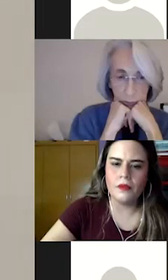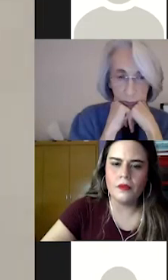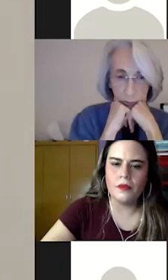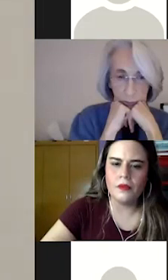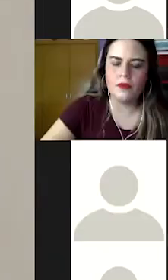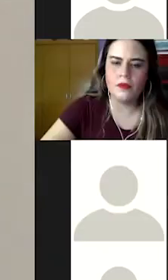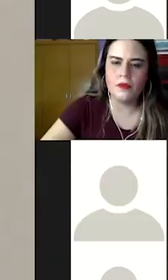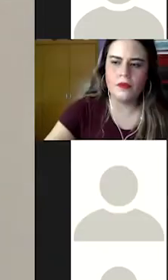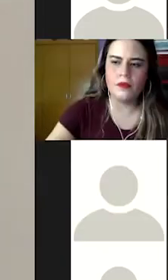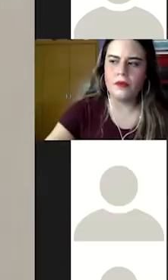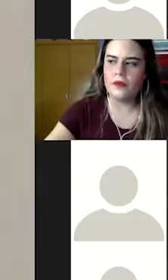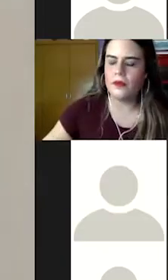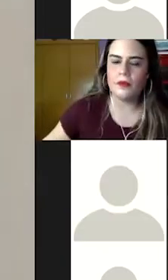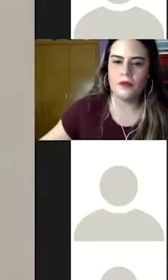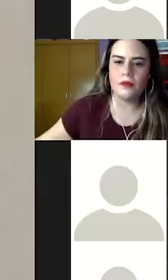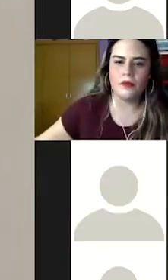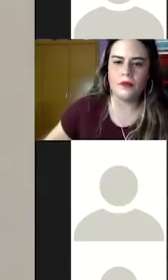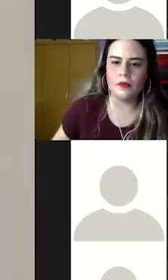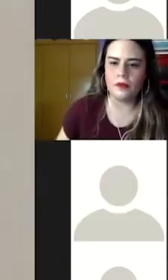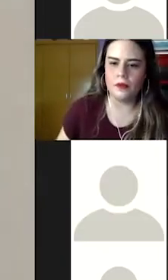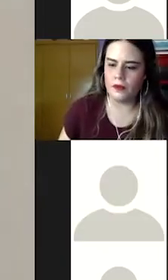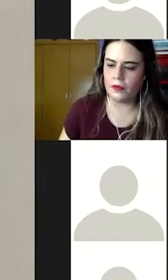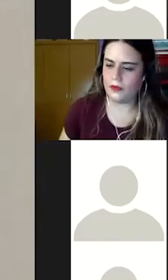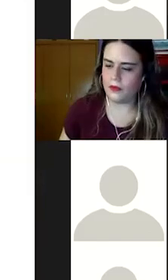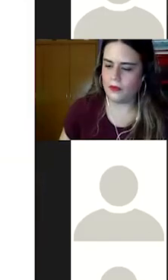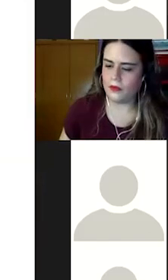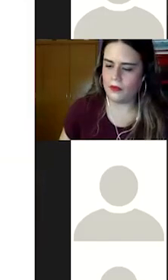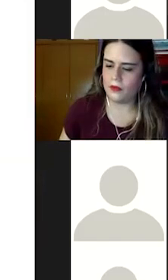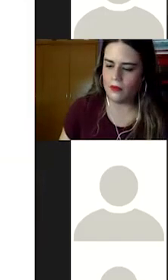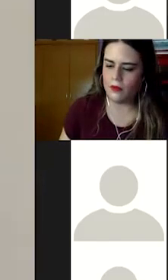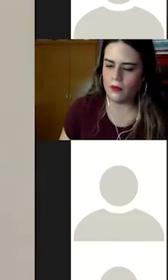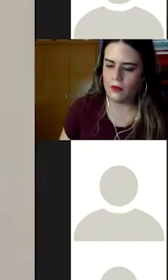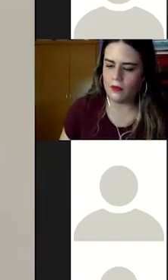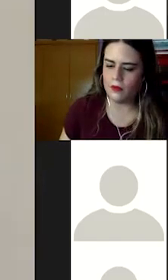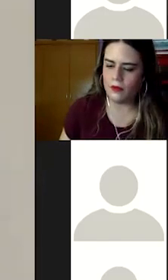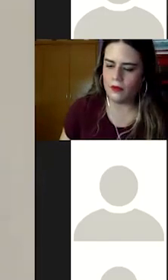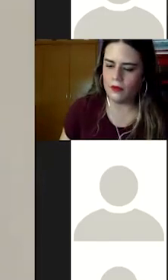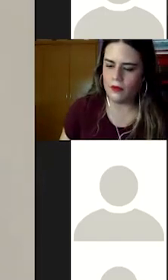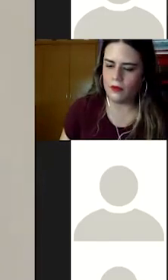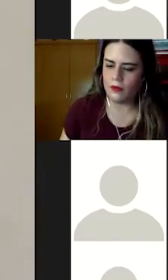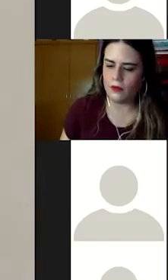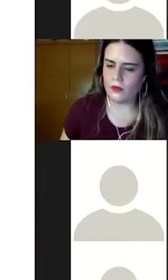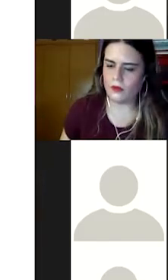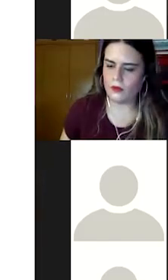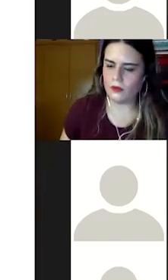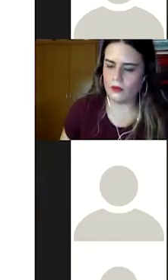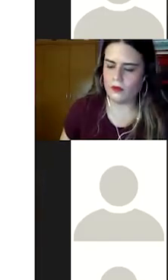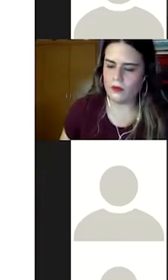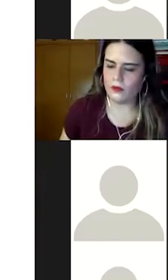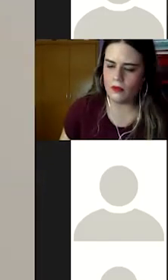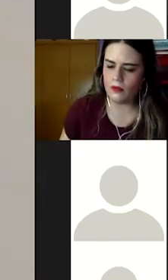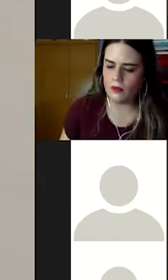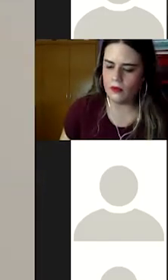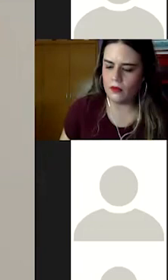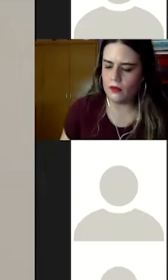this partnership. But the word partnership is not the same as abracadabra. You can't just wish away these historical power